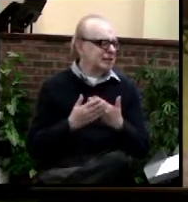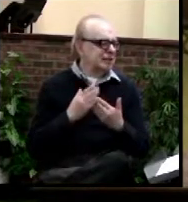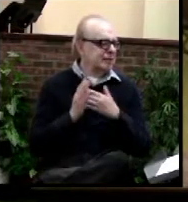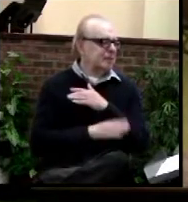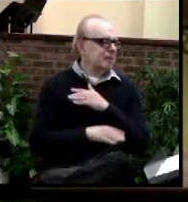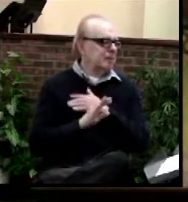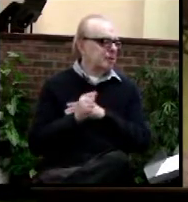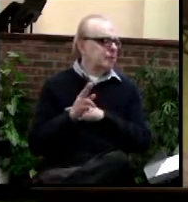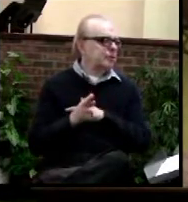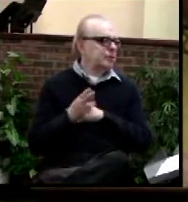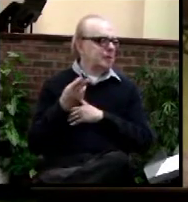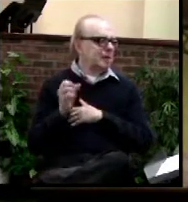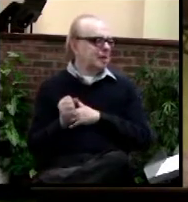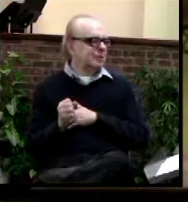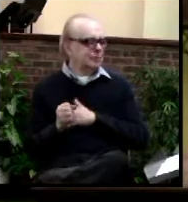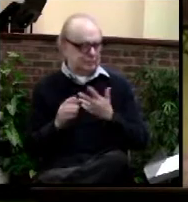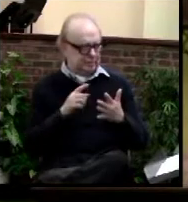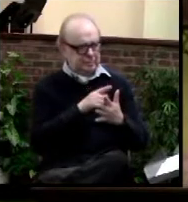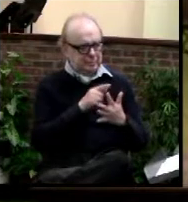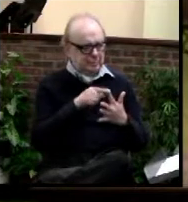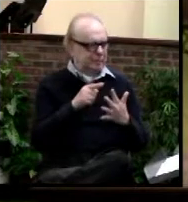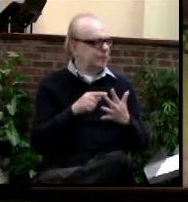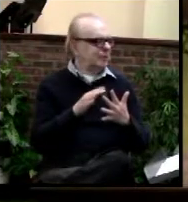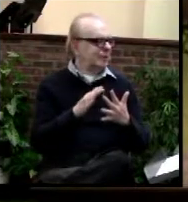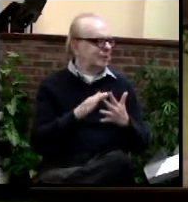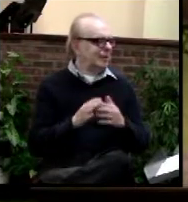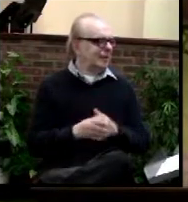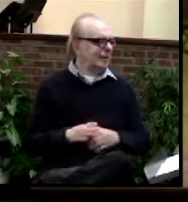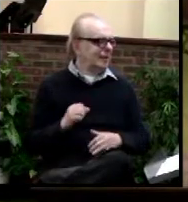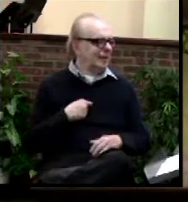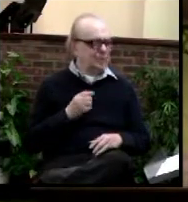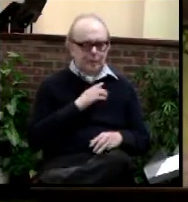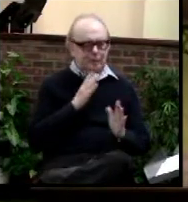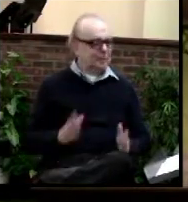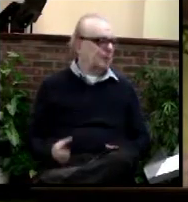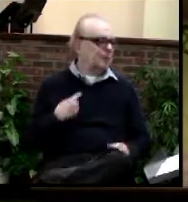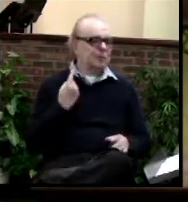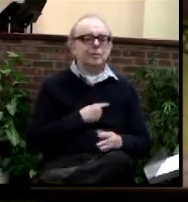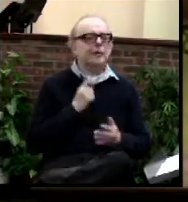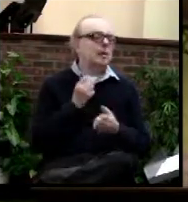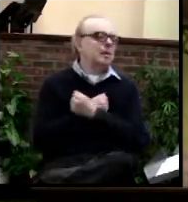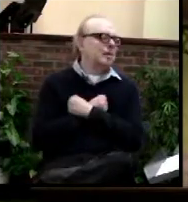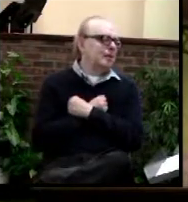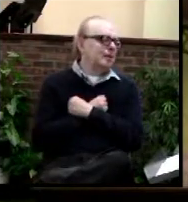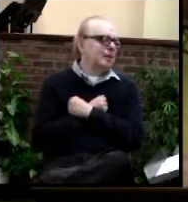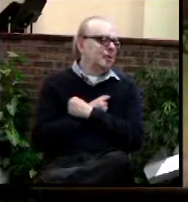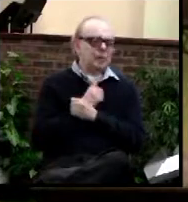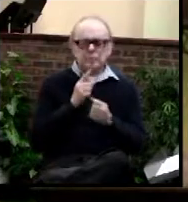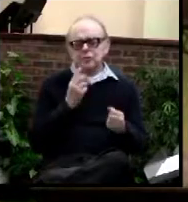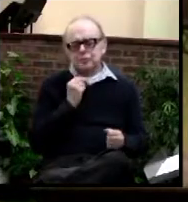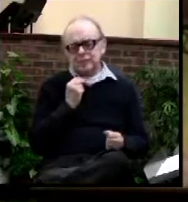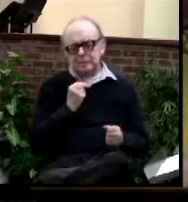school. We thought, man, we got it. We're Christians. We're in love. Things are going to be hunky-dory. Things are going to be